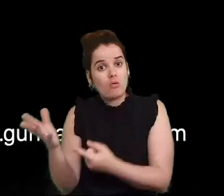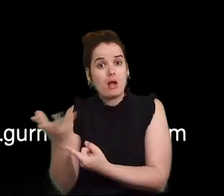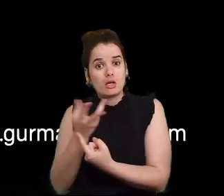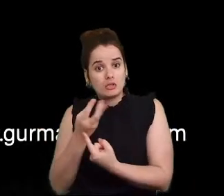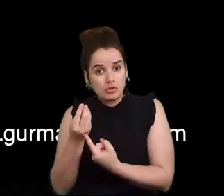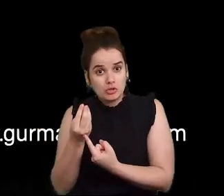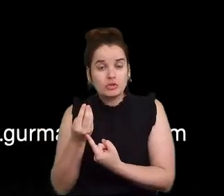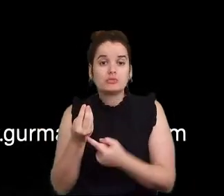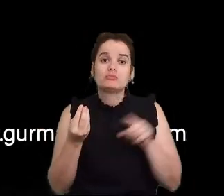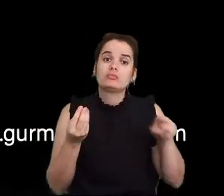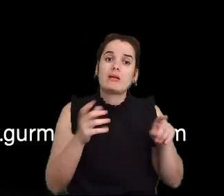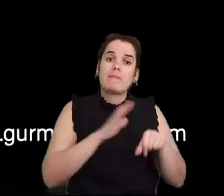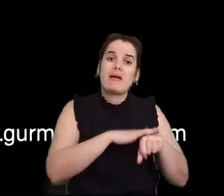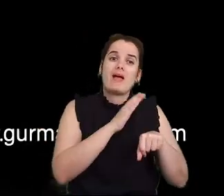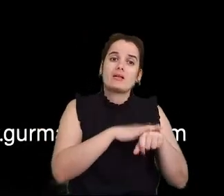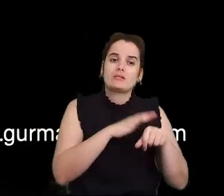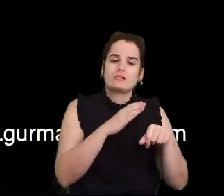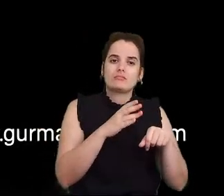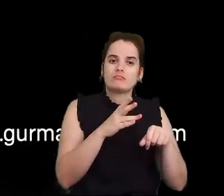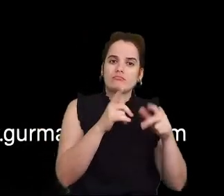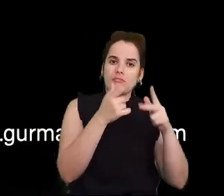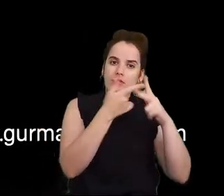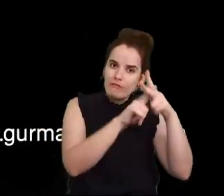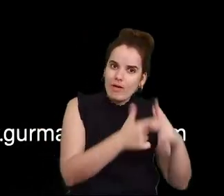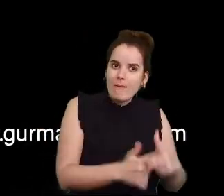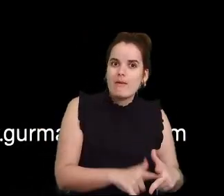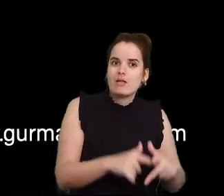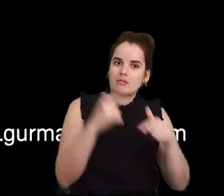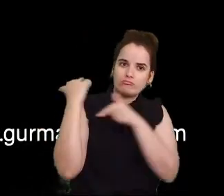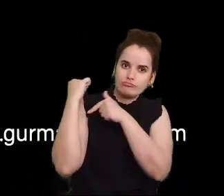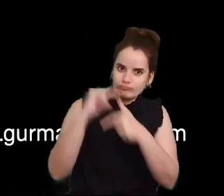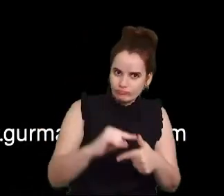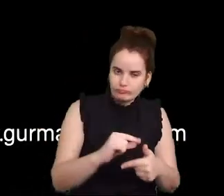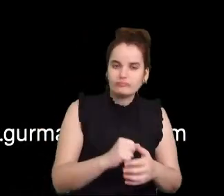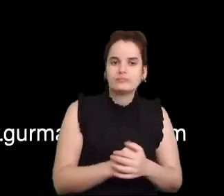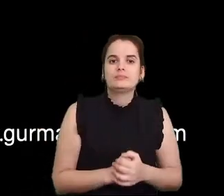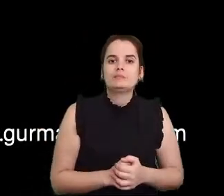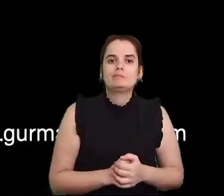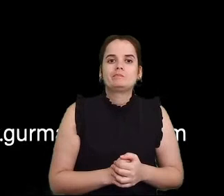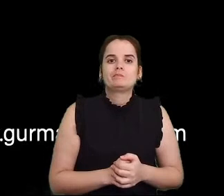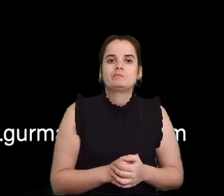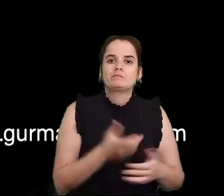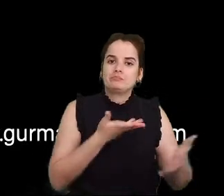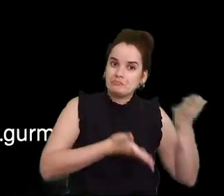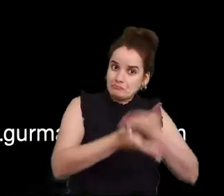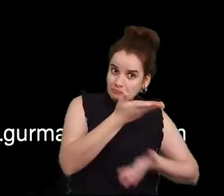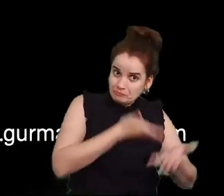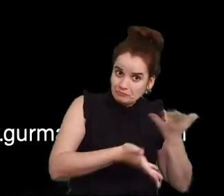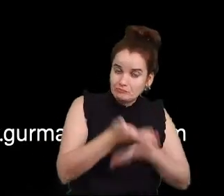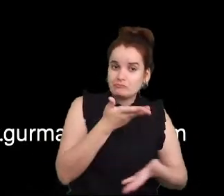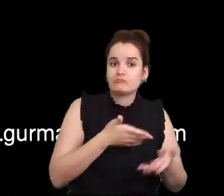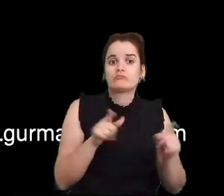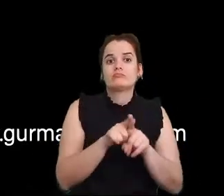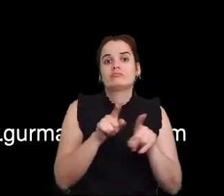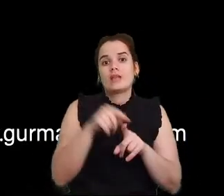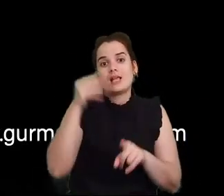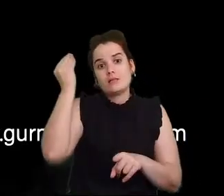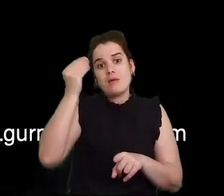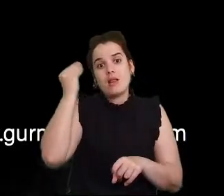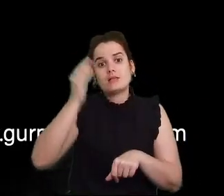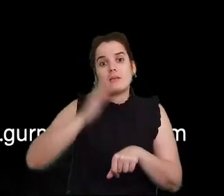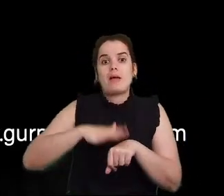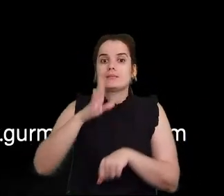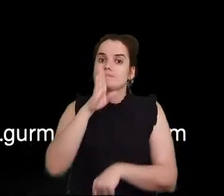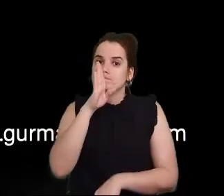have interactivity, and on the other hand, you have a static experience. Now, if you think of it,